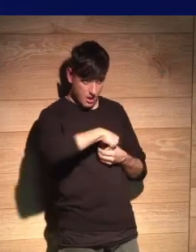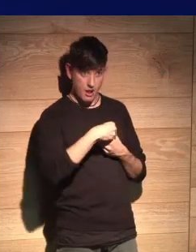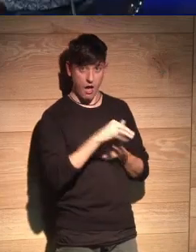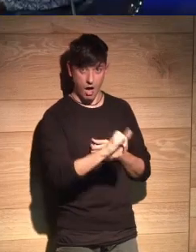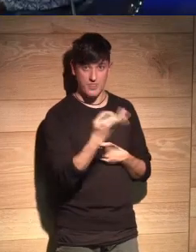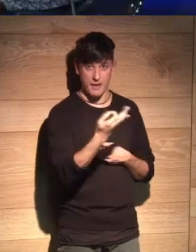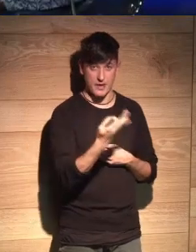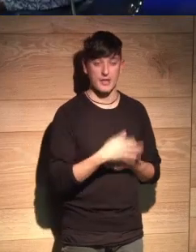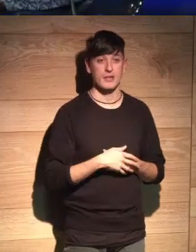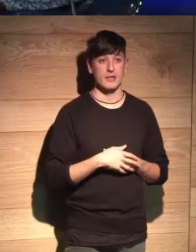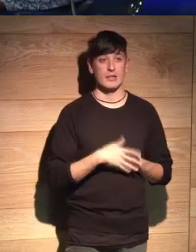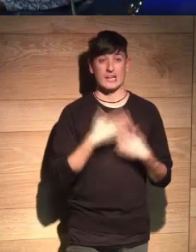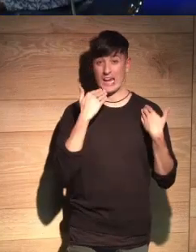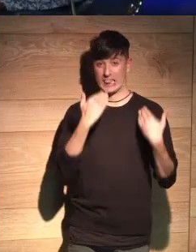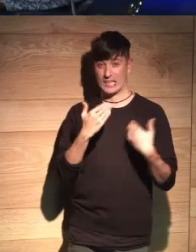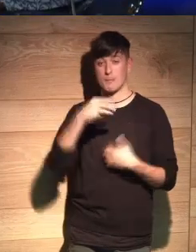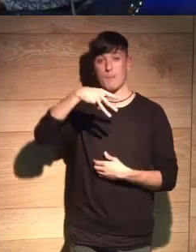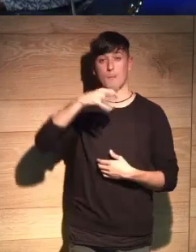professional life.